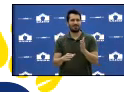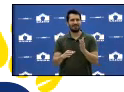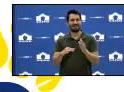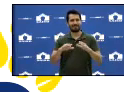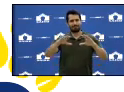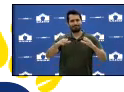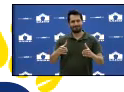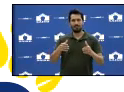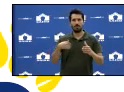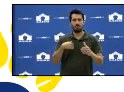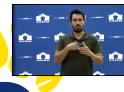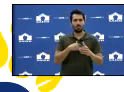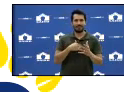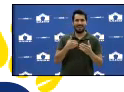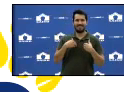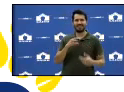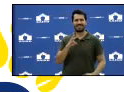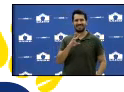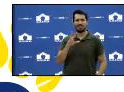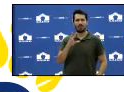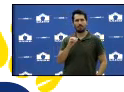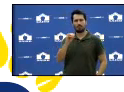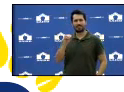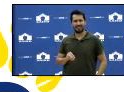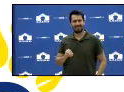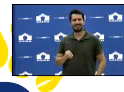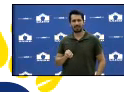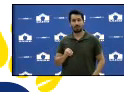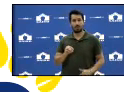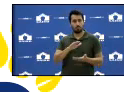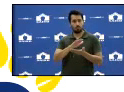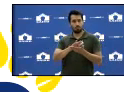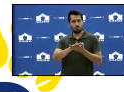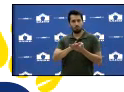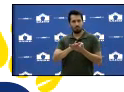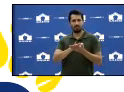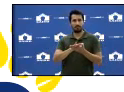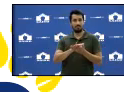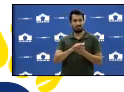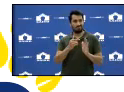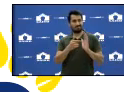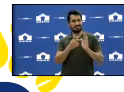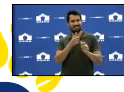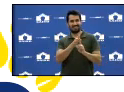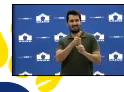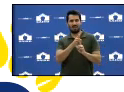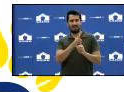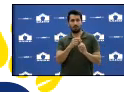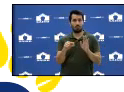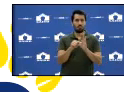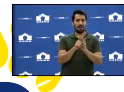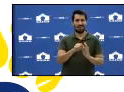And we have 63% of our schools have been rated